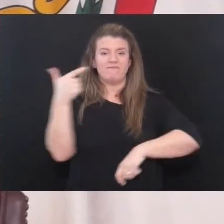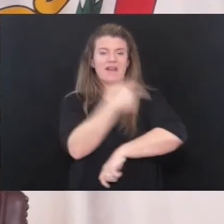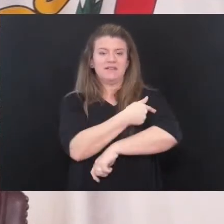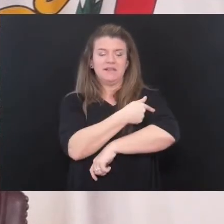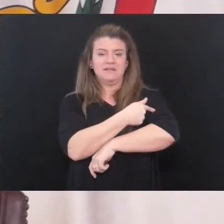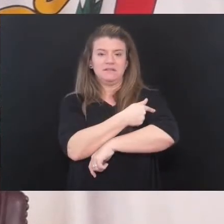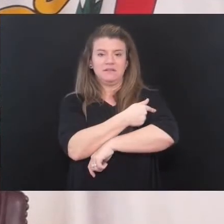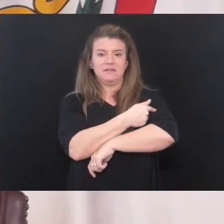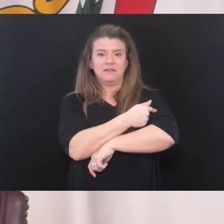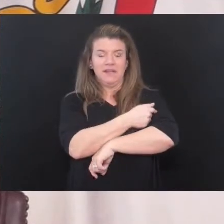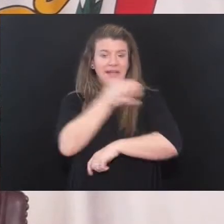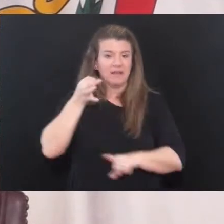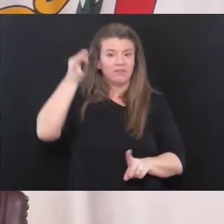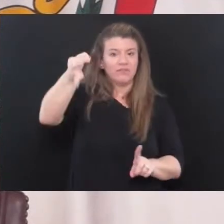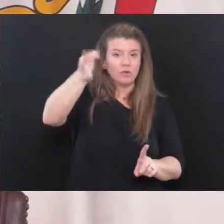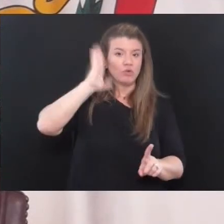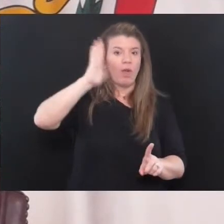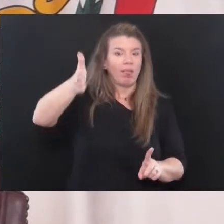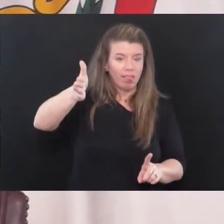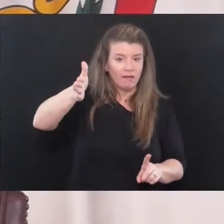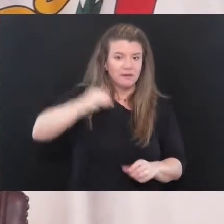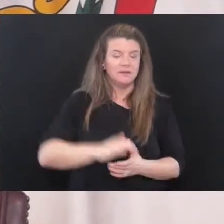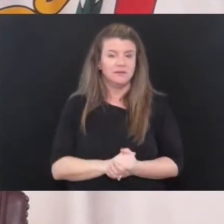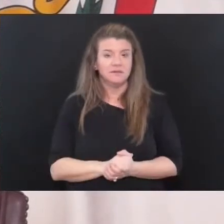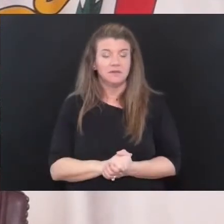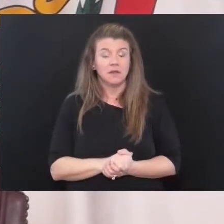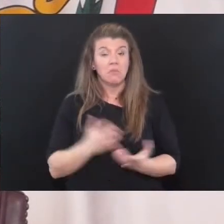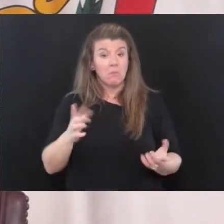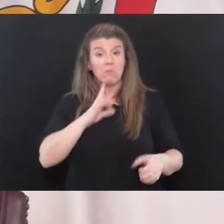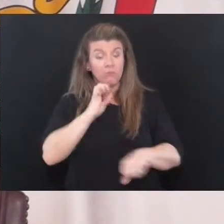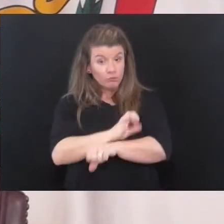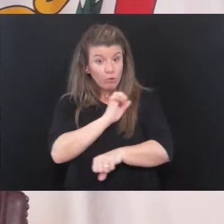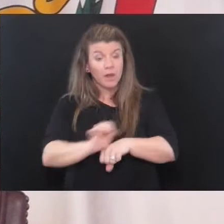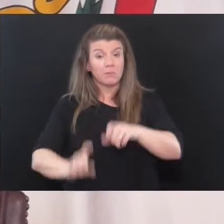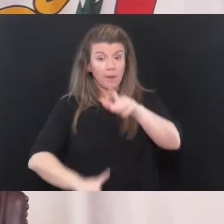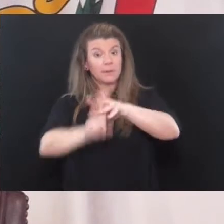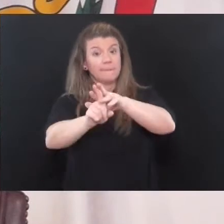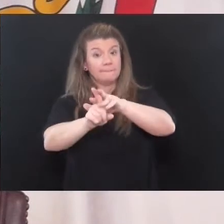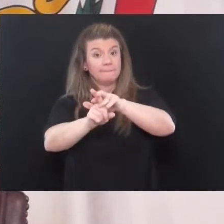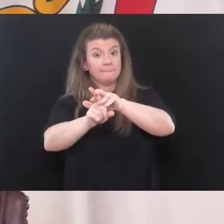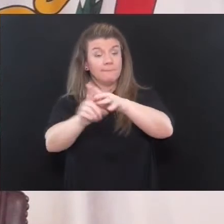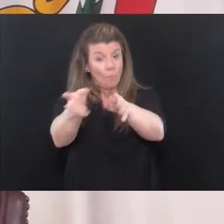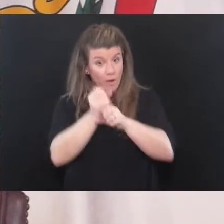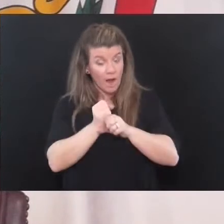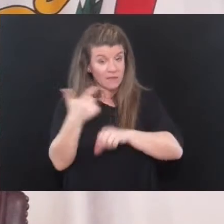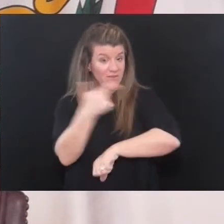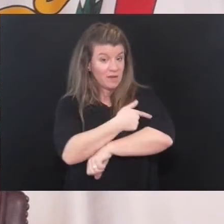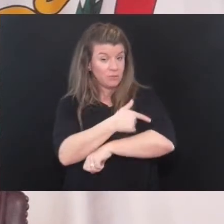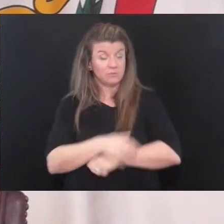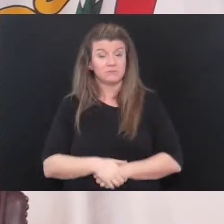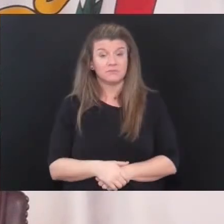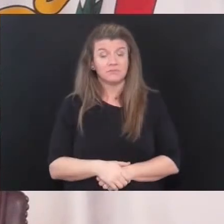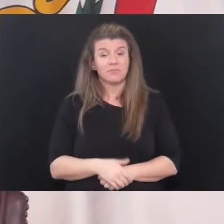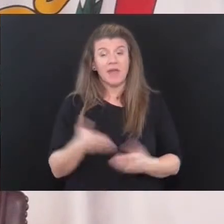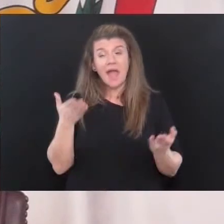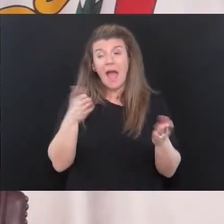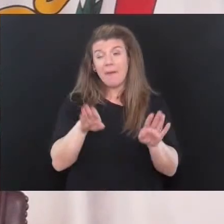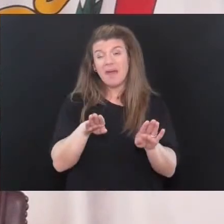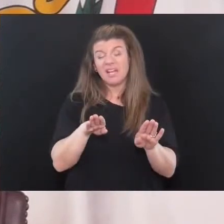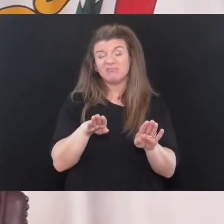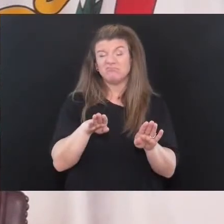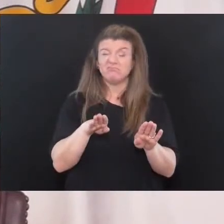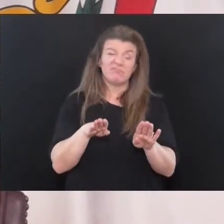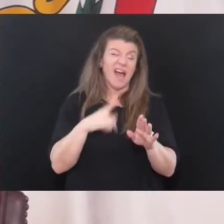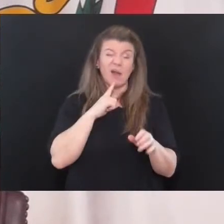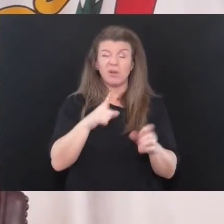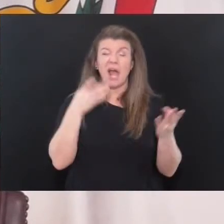out someday, and it did come out, I'd bet you